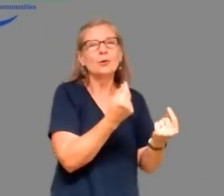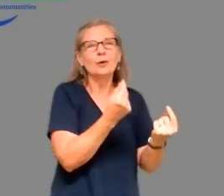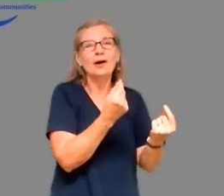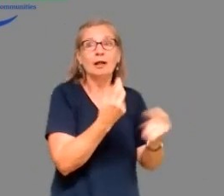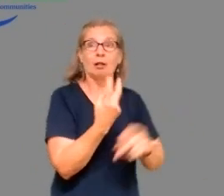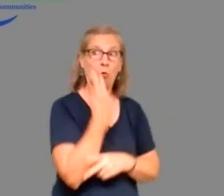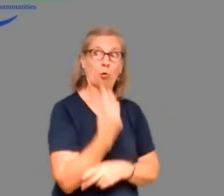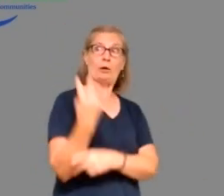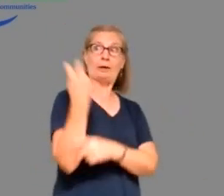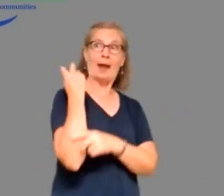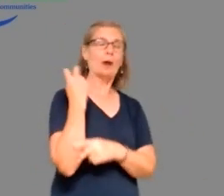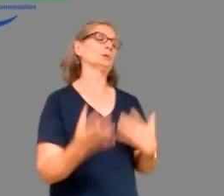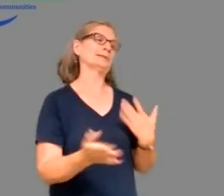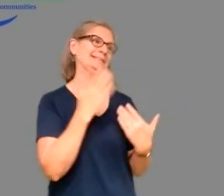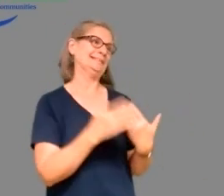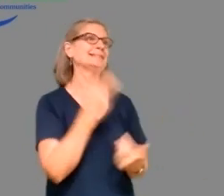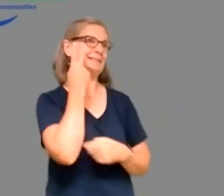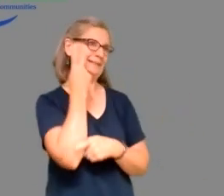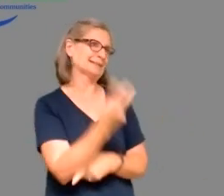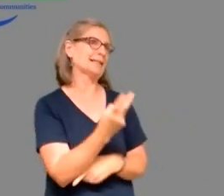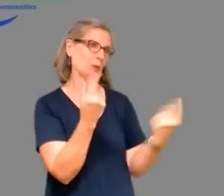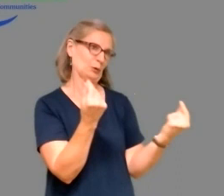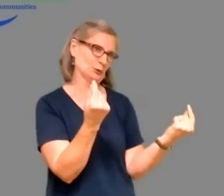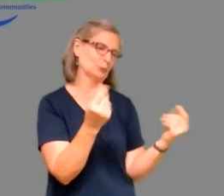For sure. Judy says,